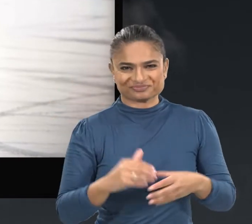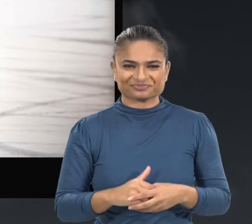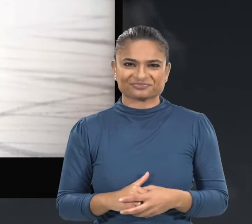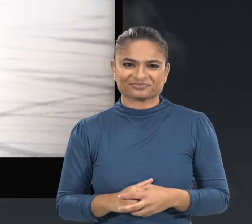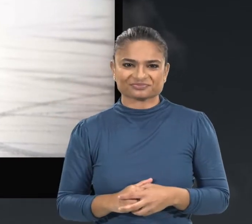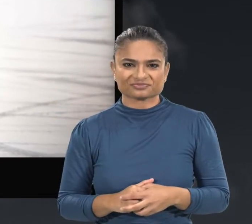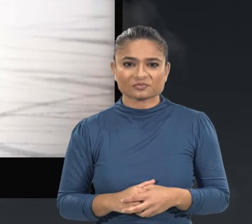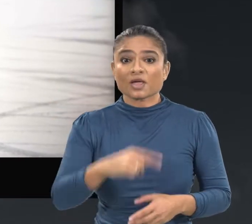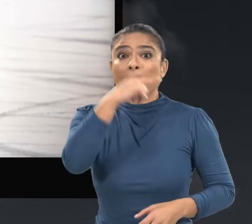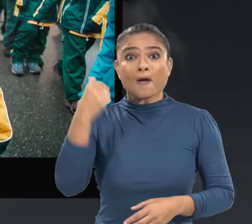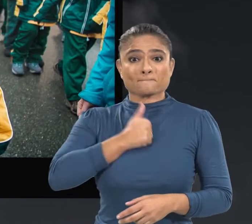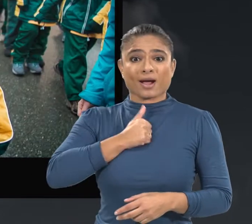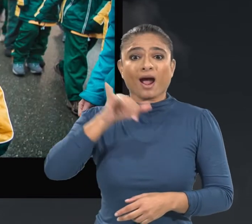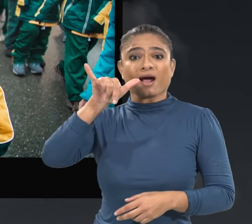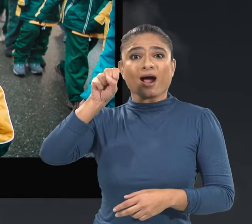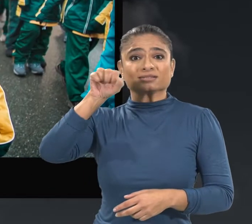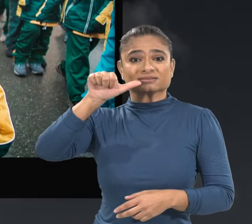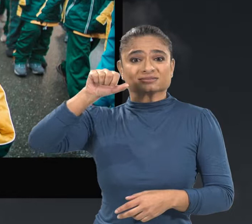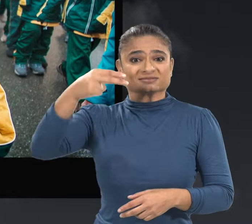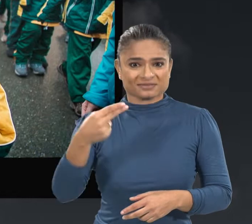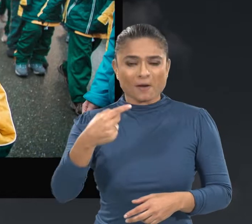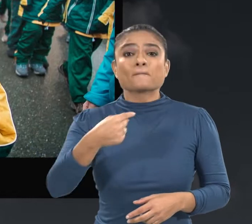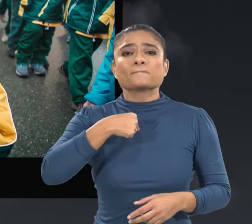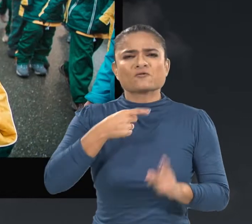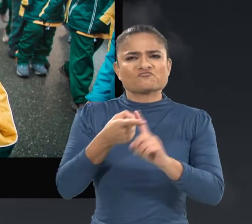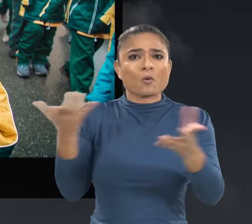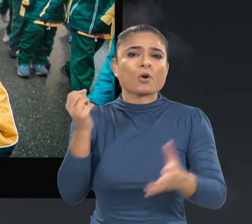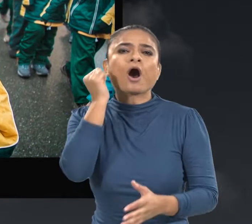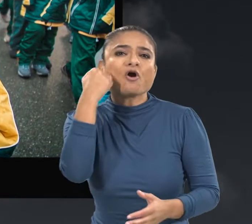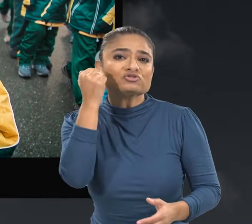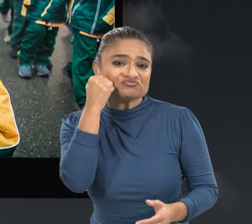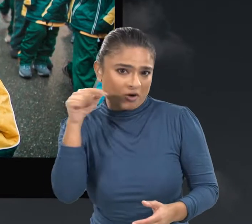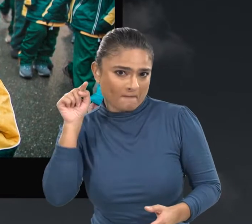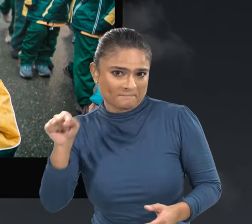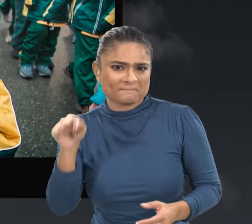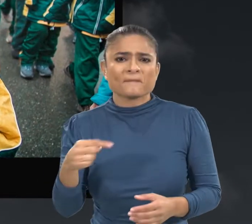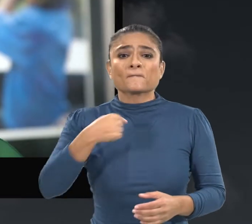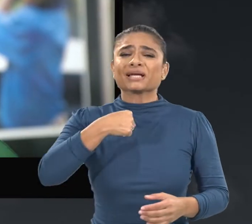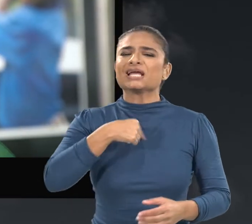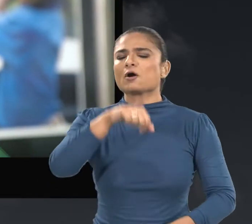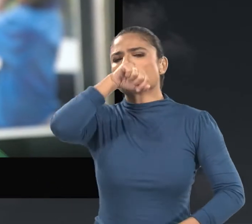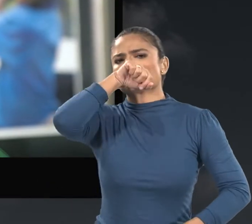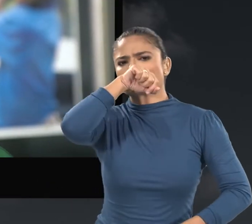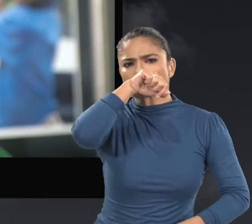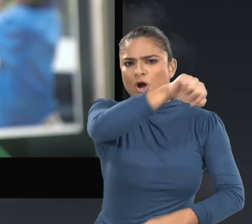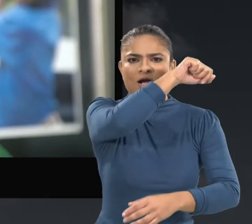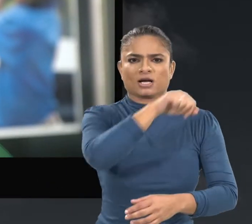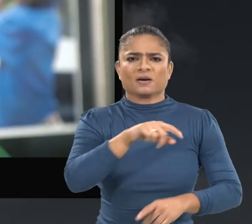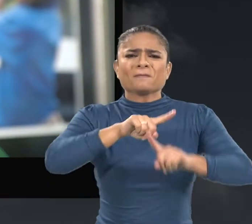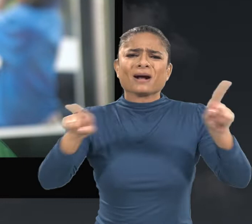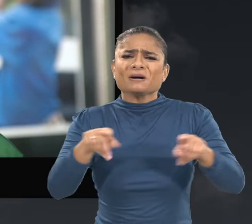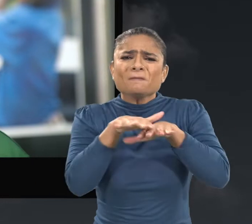girls. Nalbitula kakeza mloyi kirira orange farm. Eza